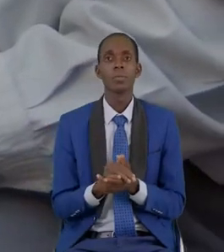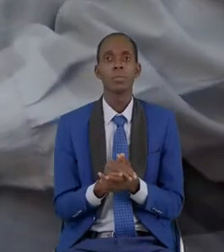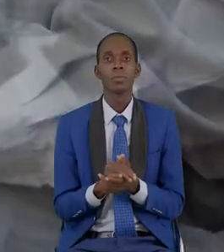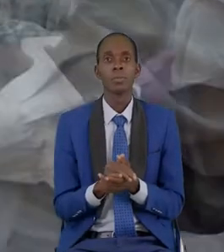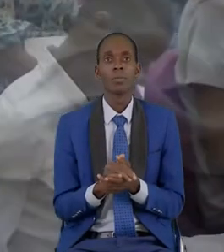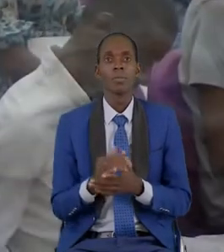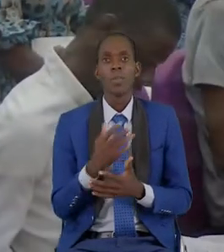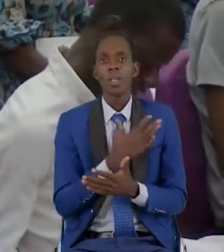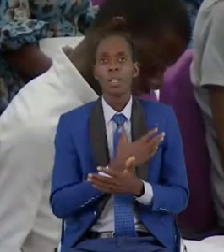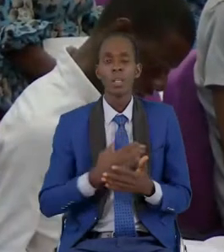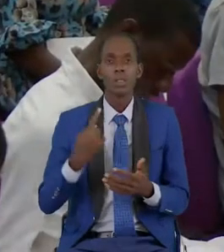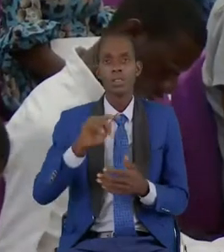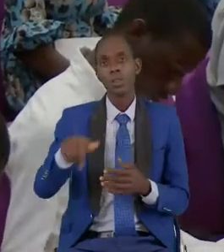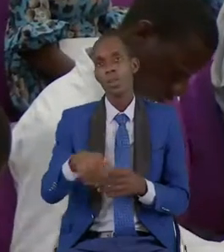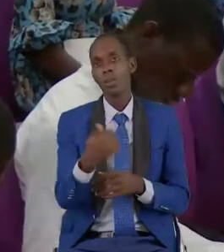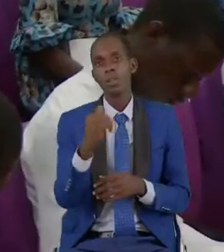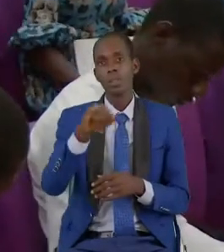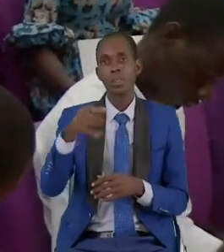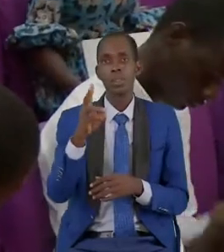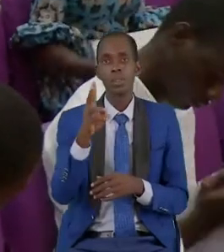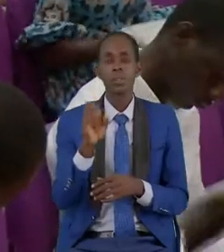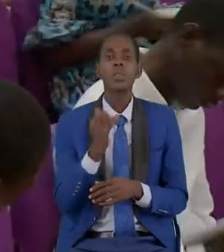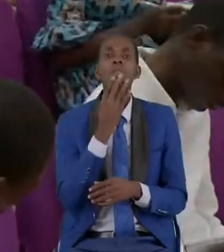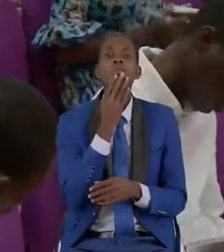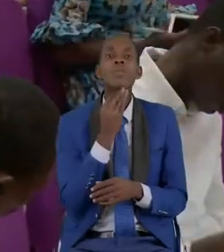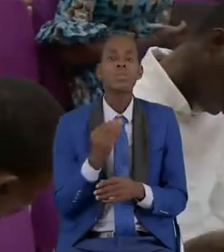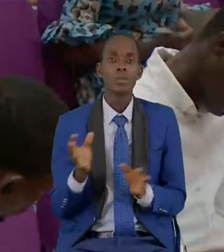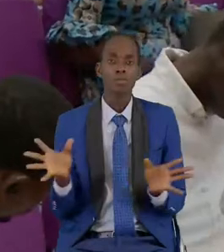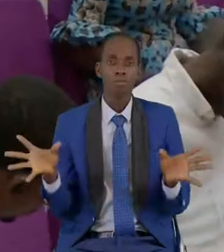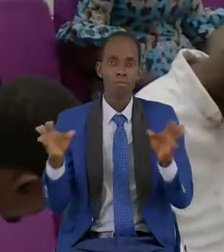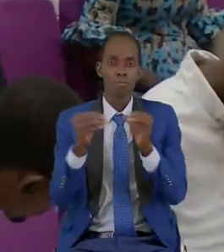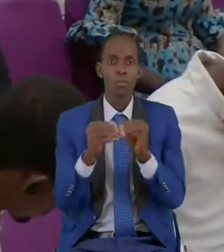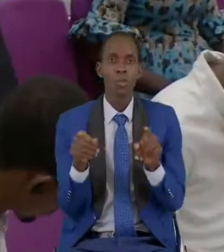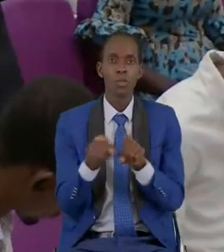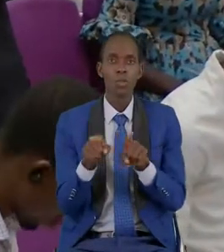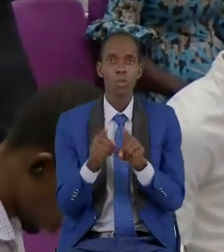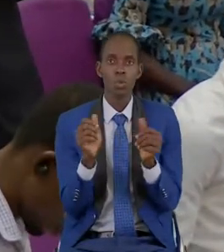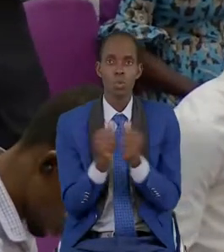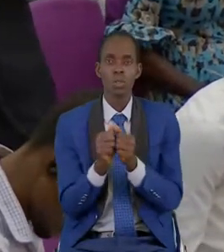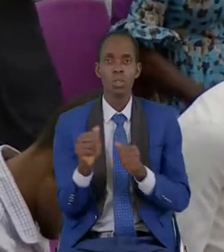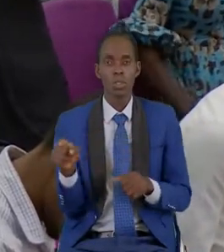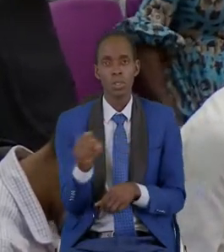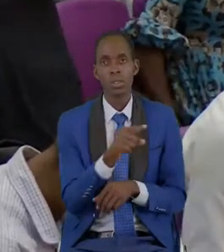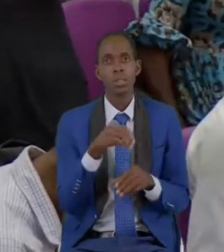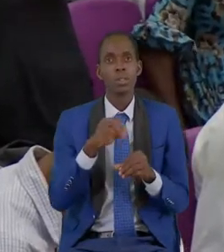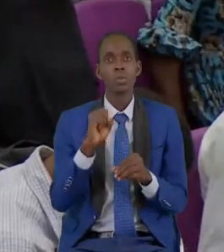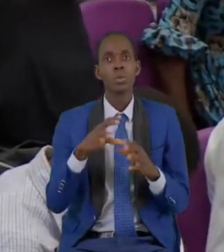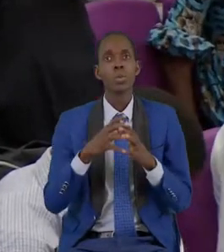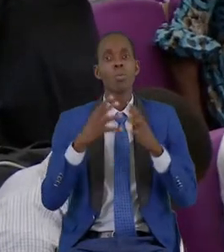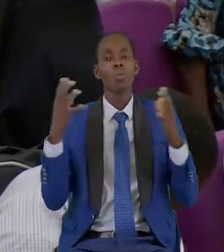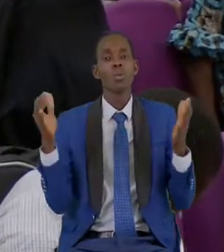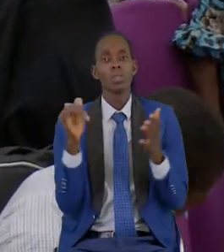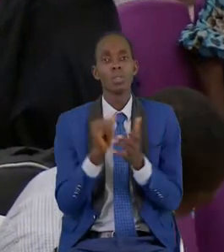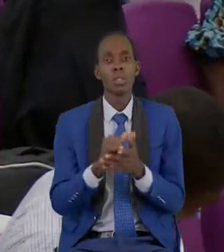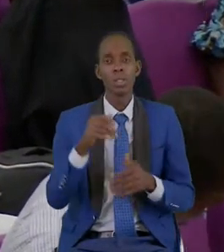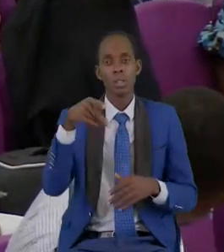other Jews dissembled likewise with him, insomuch that Barnabas